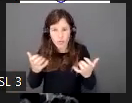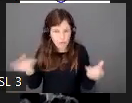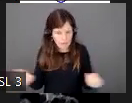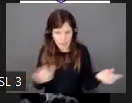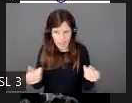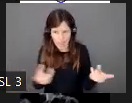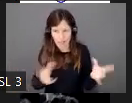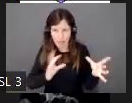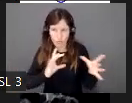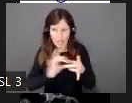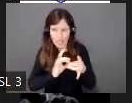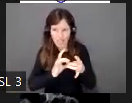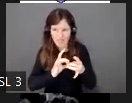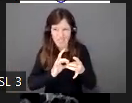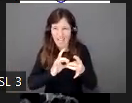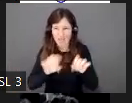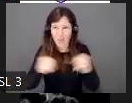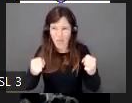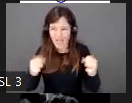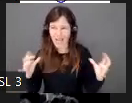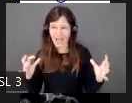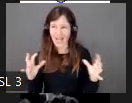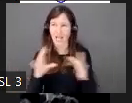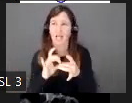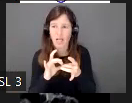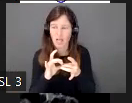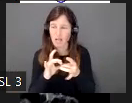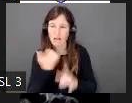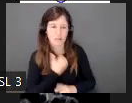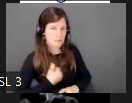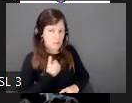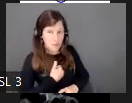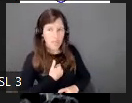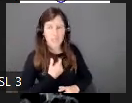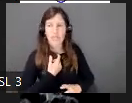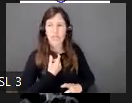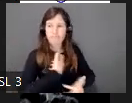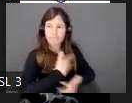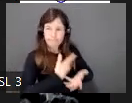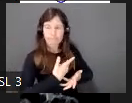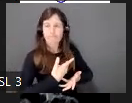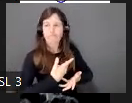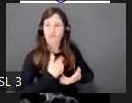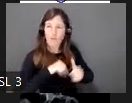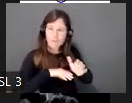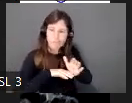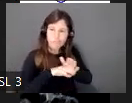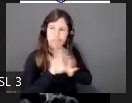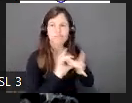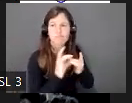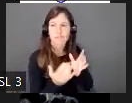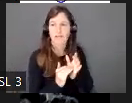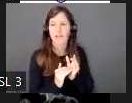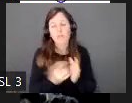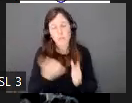significant challenges over the years in getting situations to a restorative justice model. So, and they do end up going through